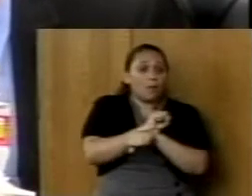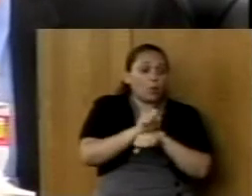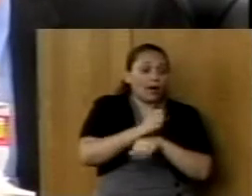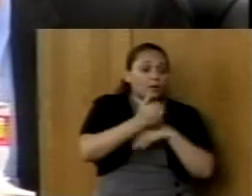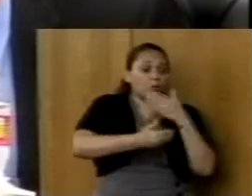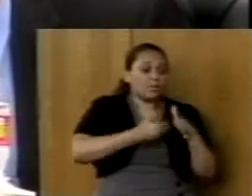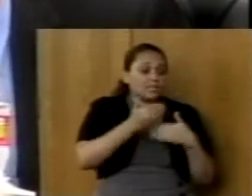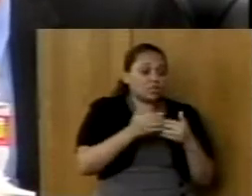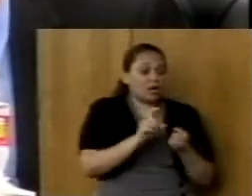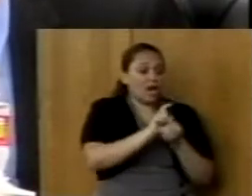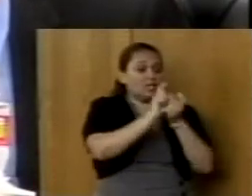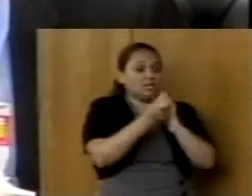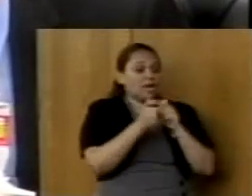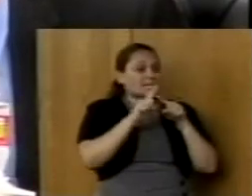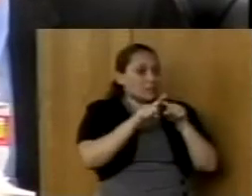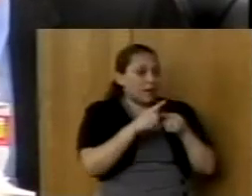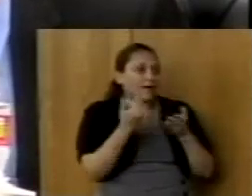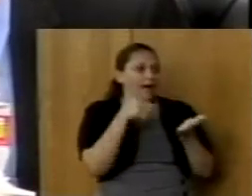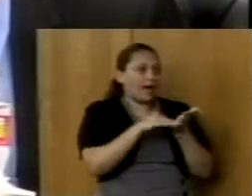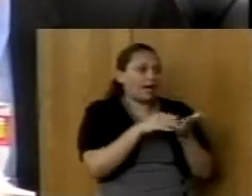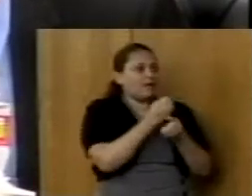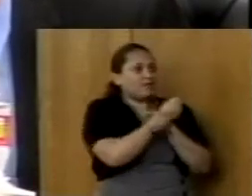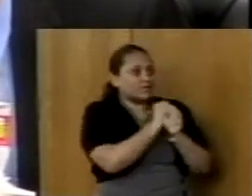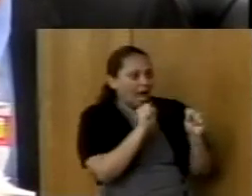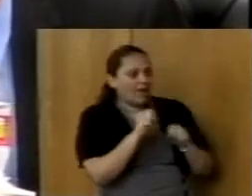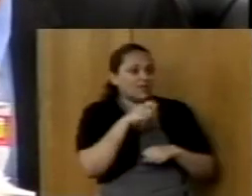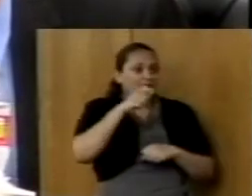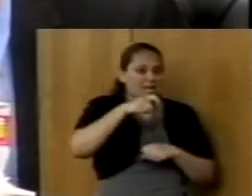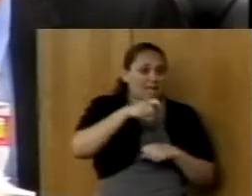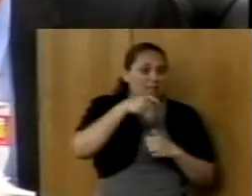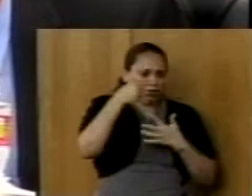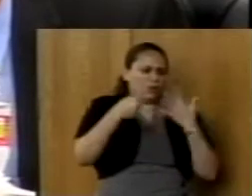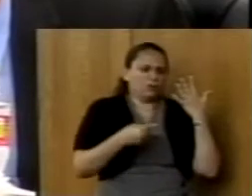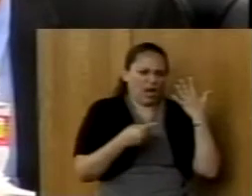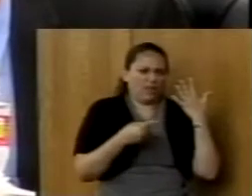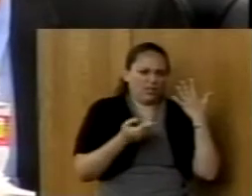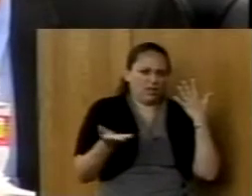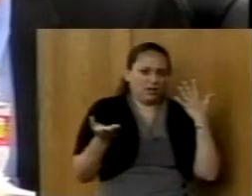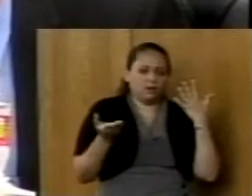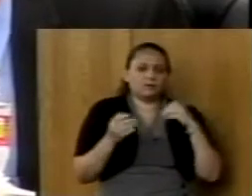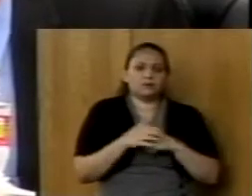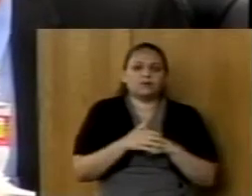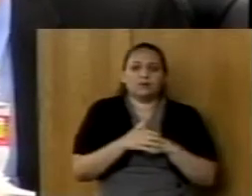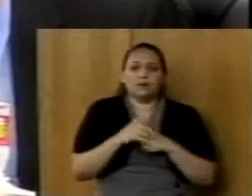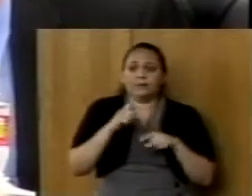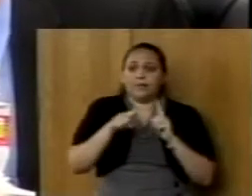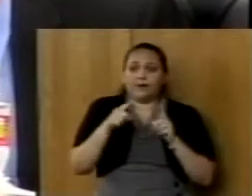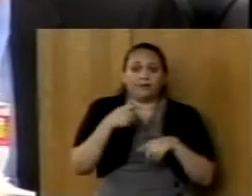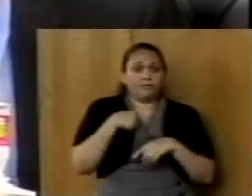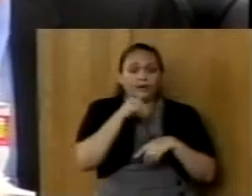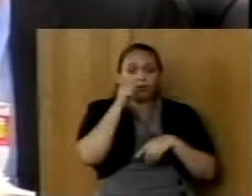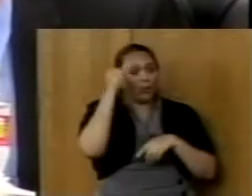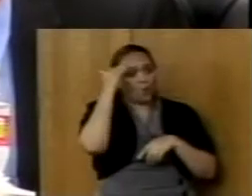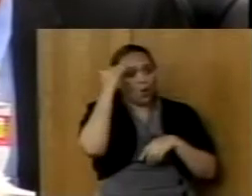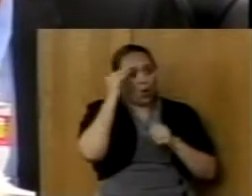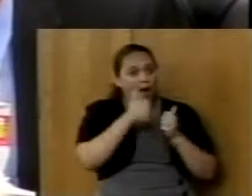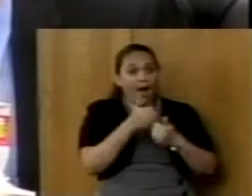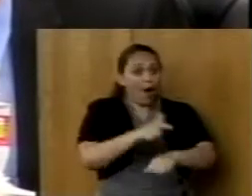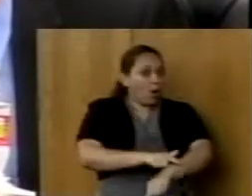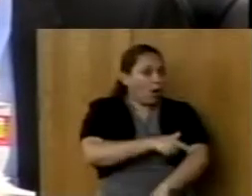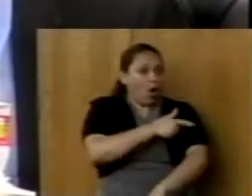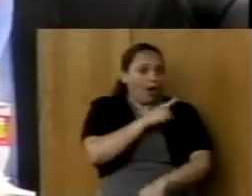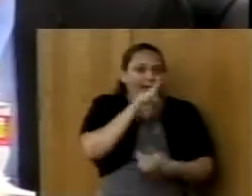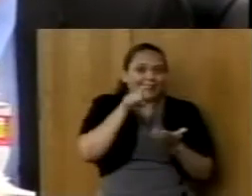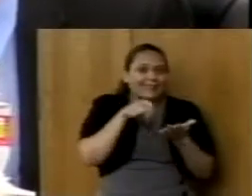changed depending, again, on safety needs and those kinds of things. Okay. But I don't know how long this